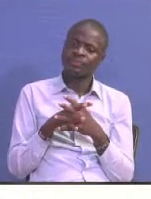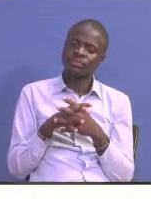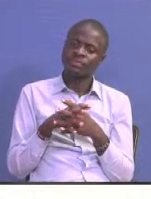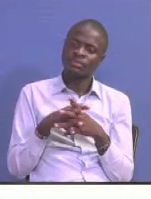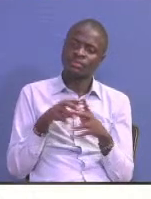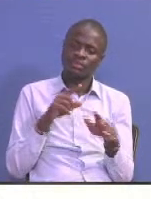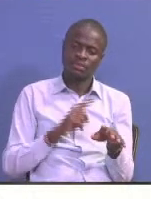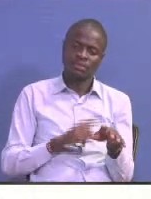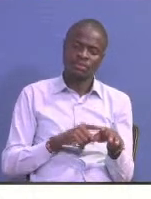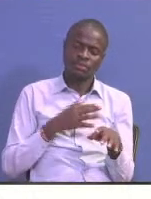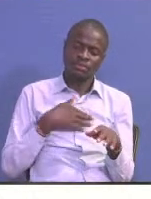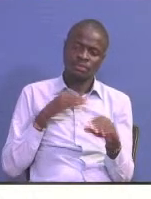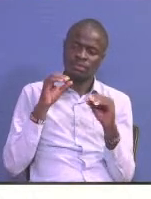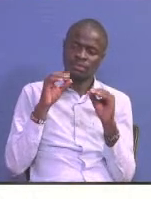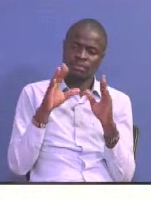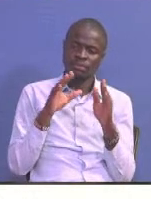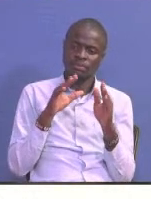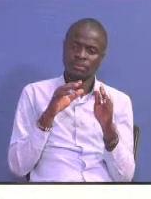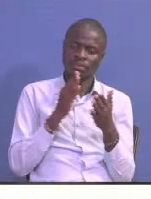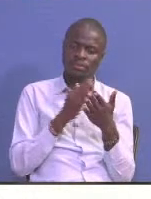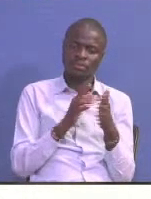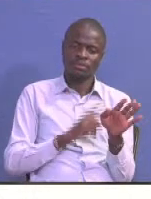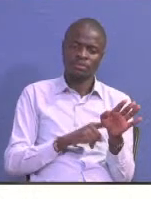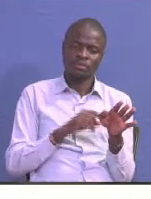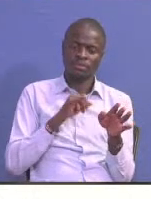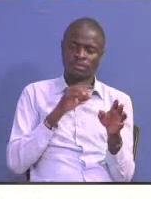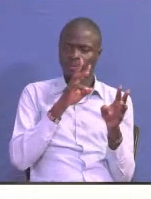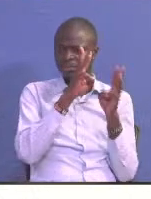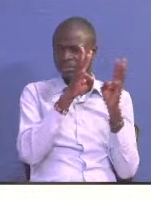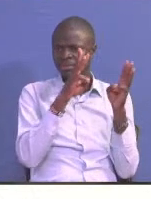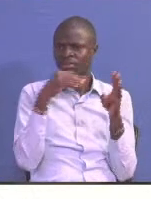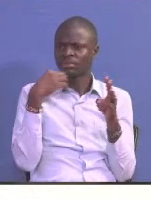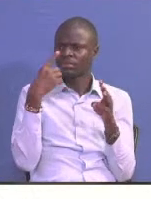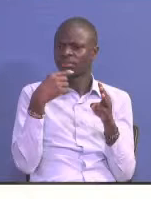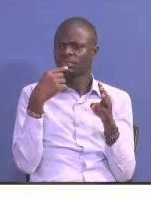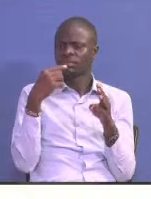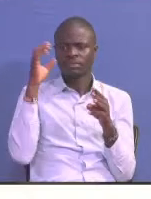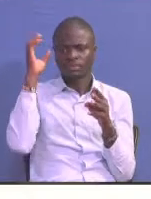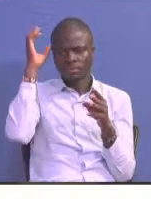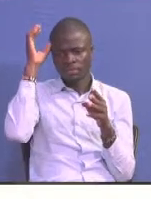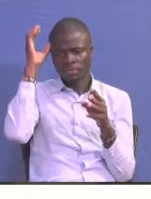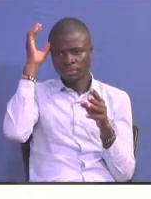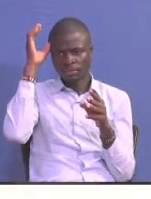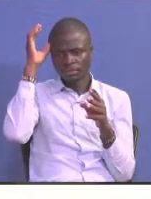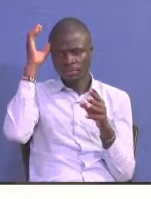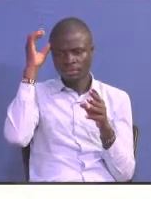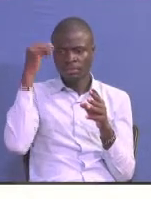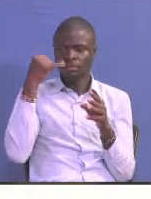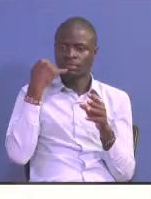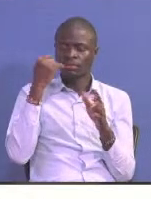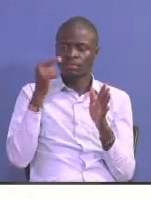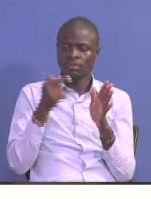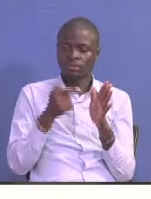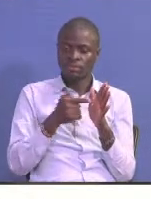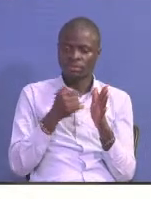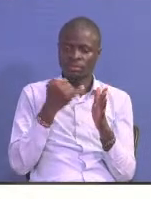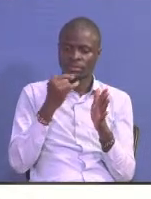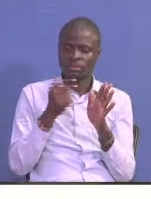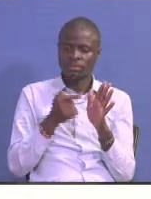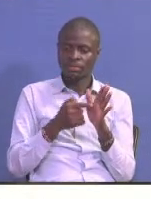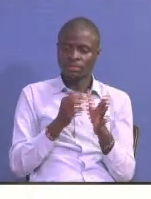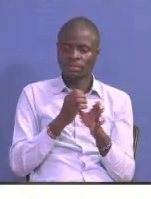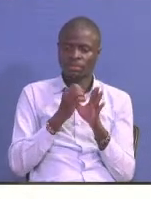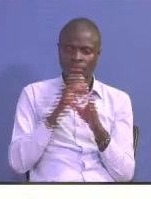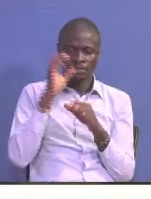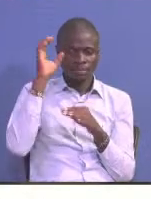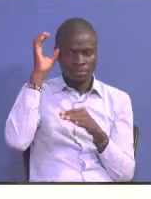I'm teaching, sometimes I wonder, whose content is this? Is it our content or